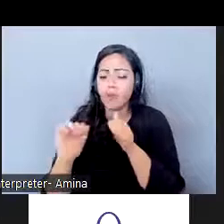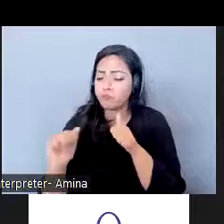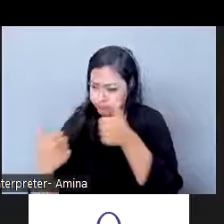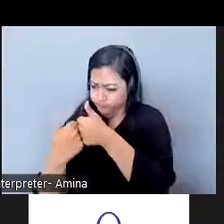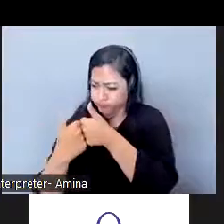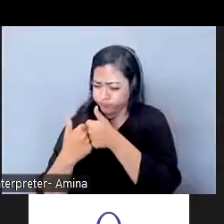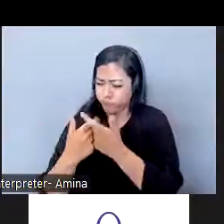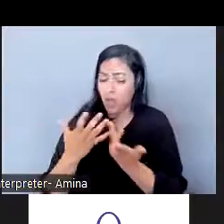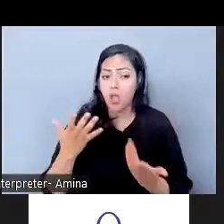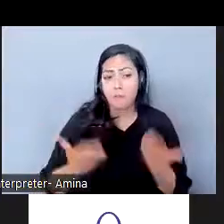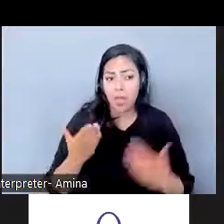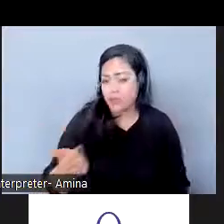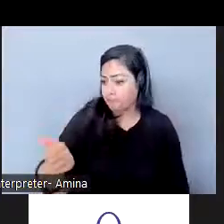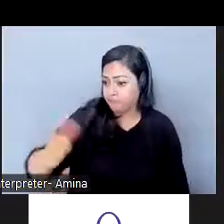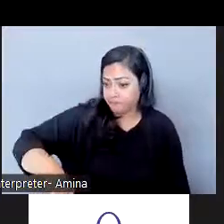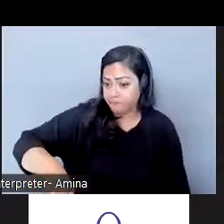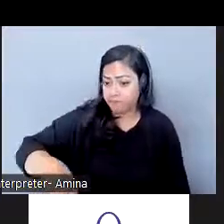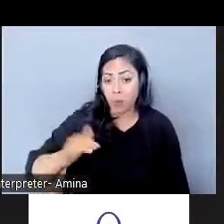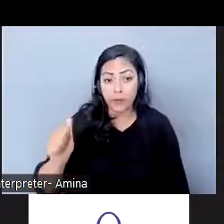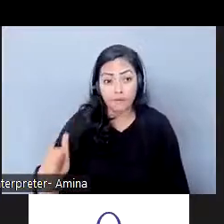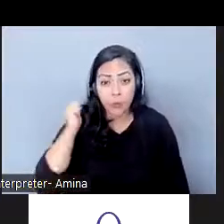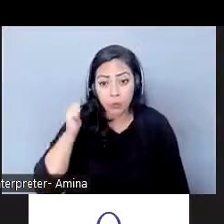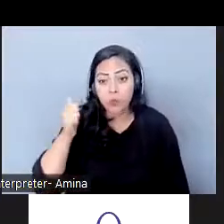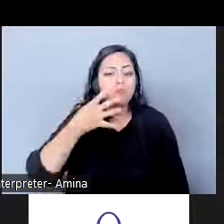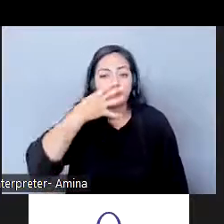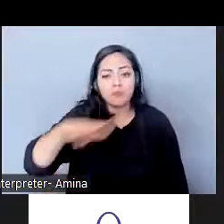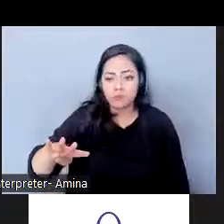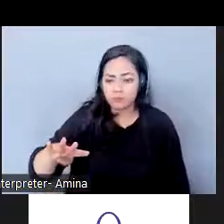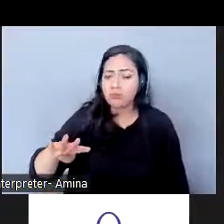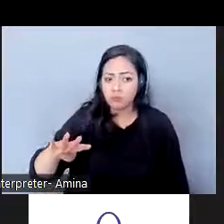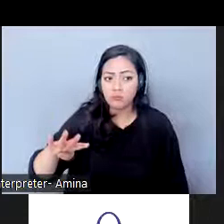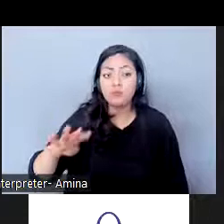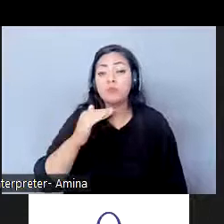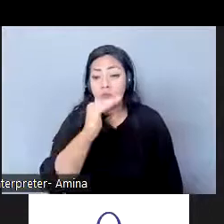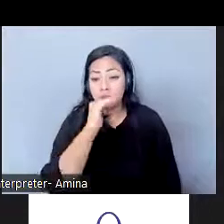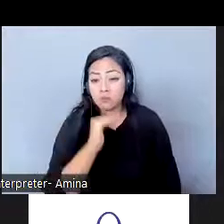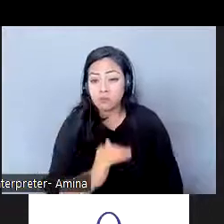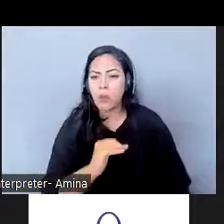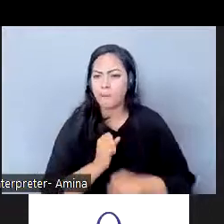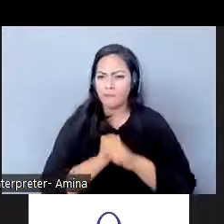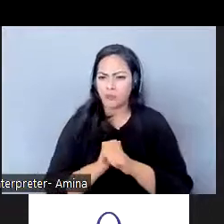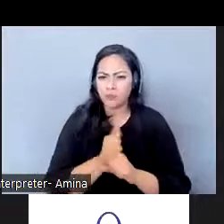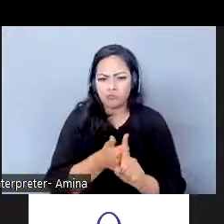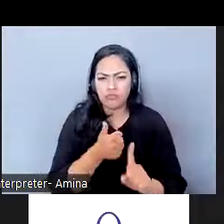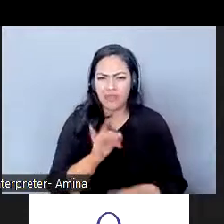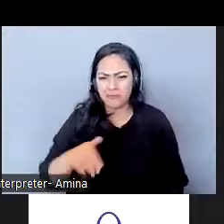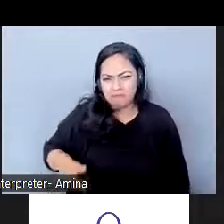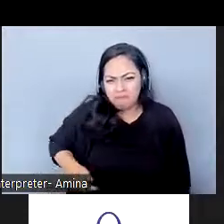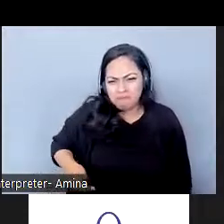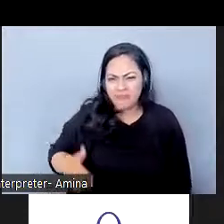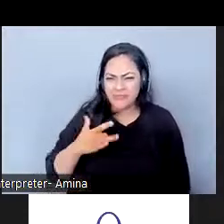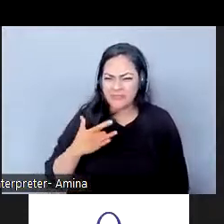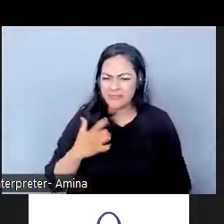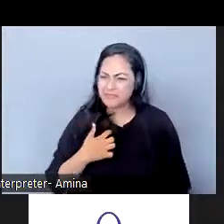And last step is protect yourself. So now that you've challenged it and you've realized something's not right, this does not make sense to me, you